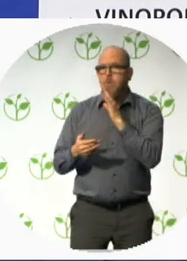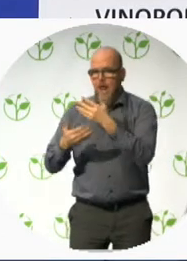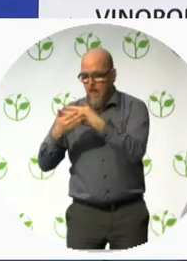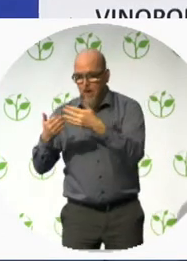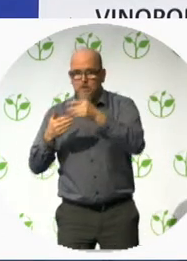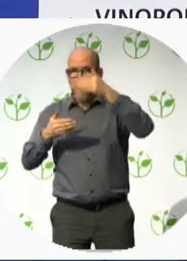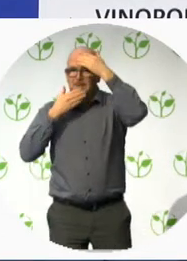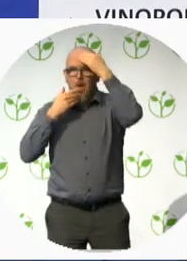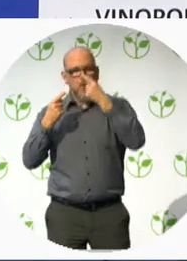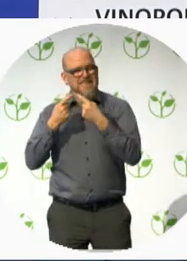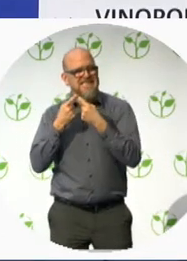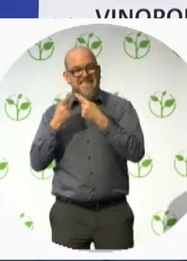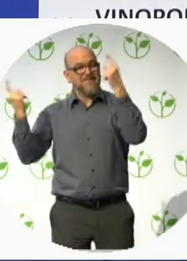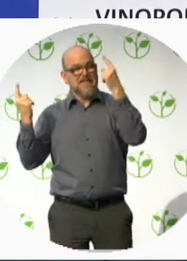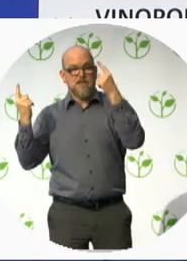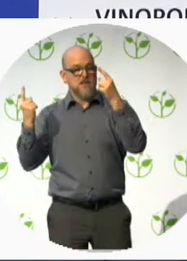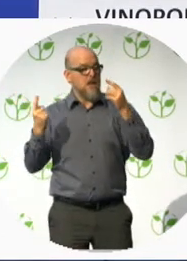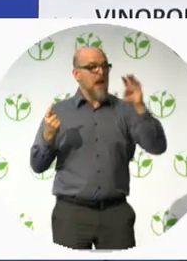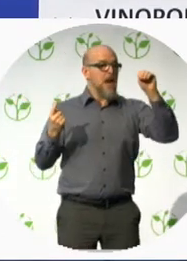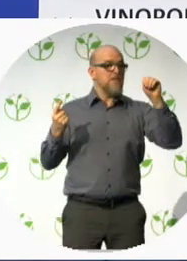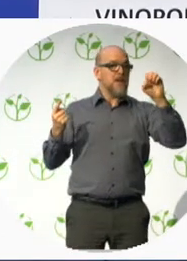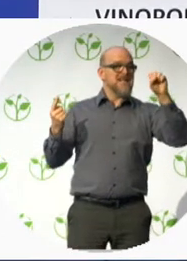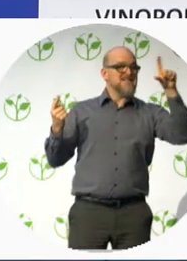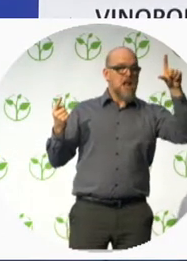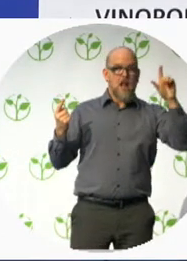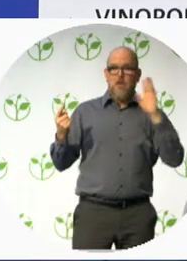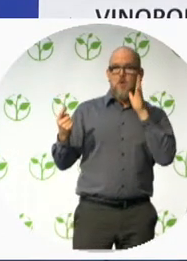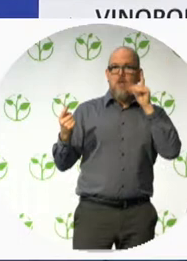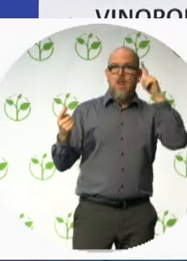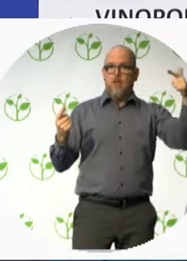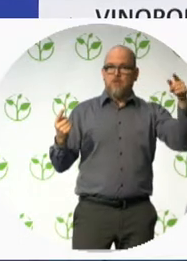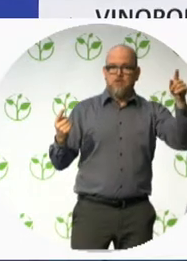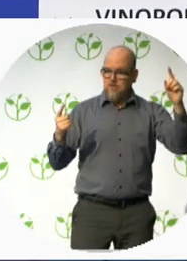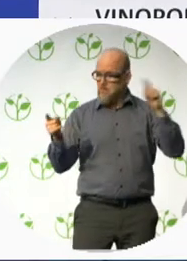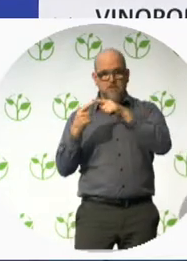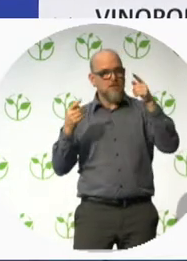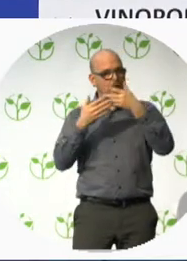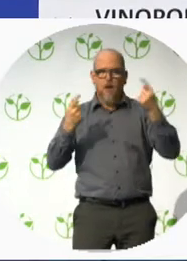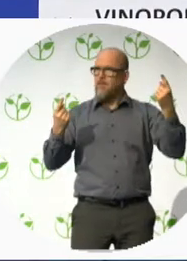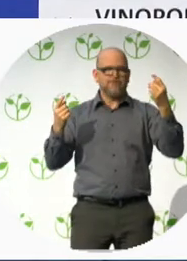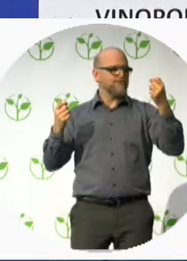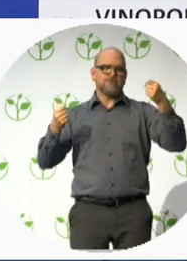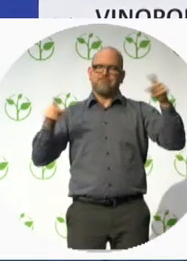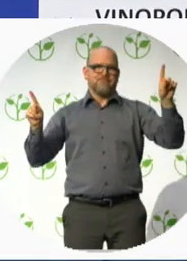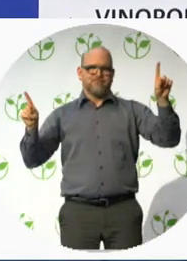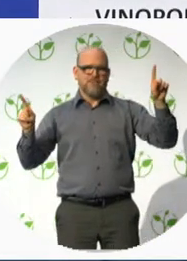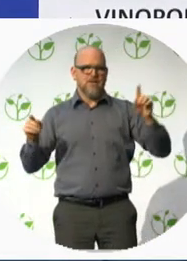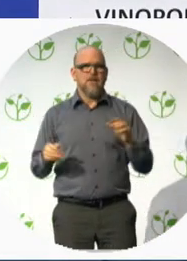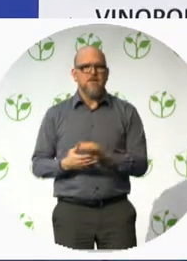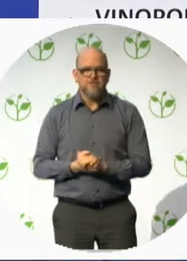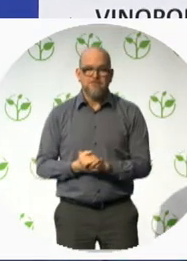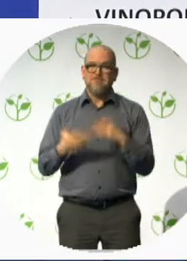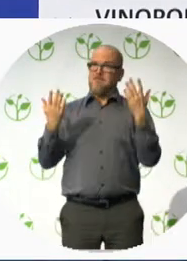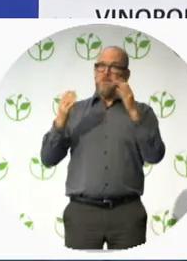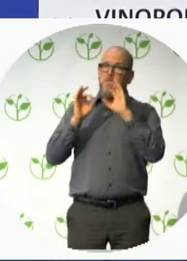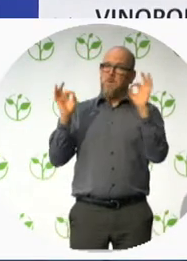One of the challenges for us is, as with all sign languages, it's not a printed language. So if you're developing